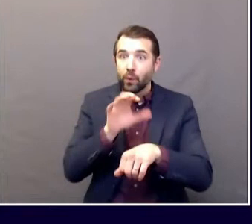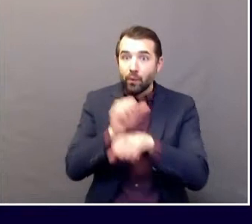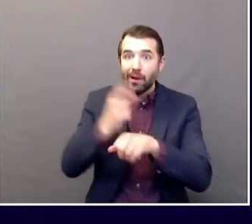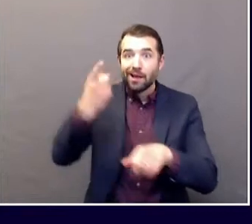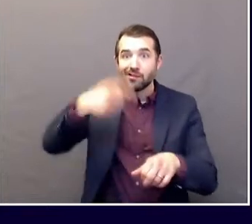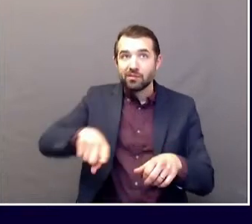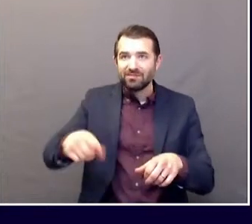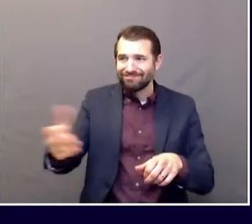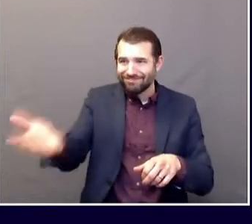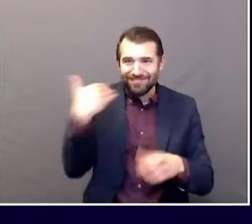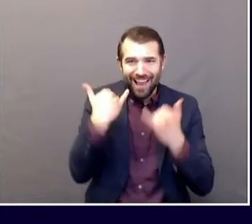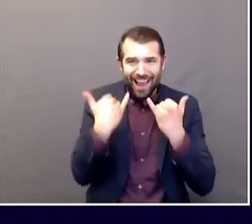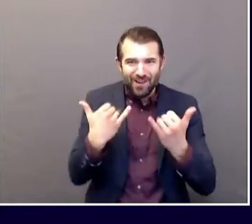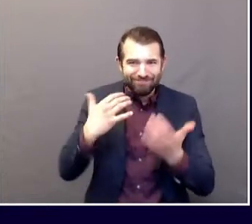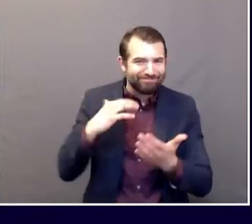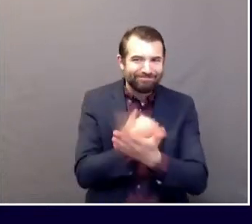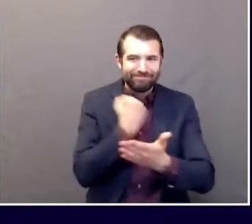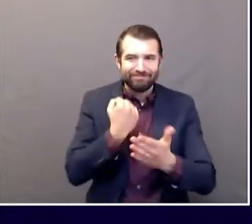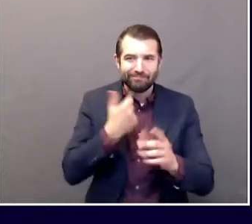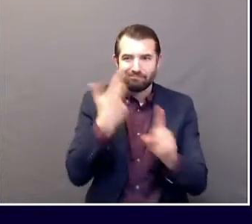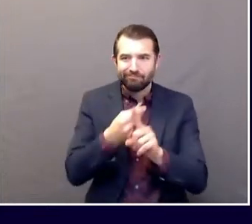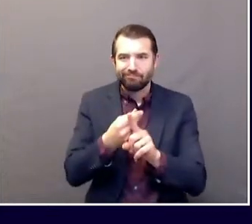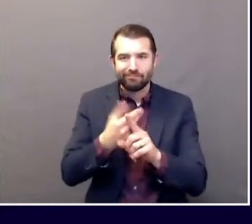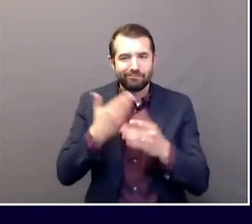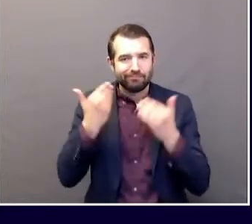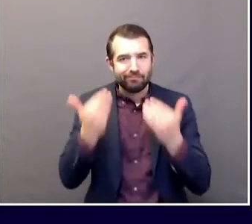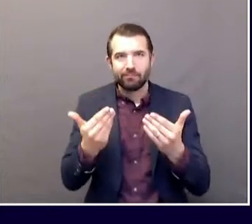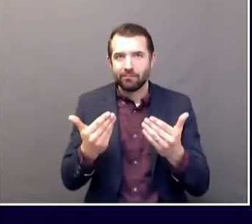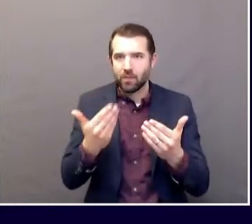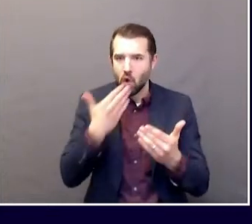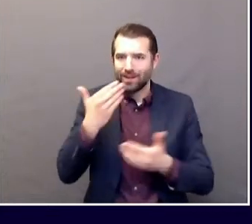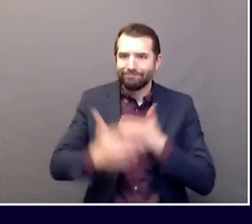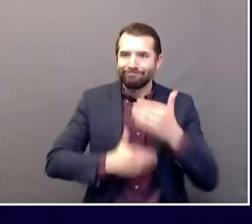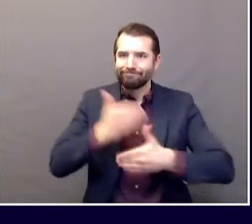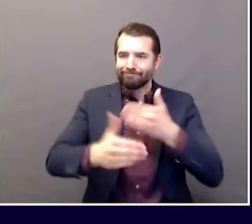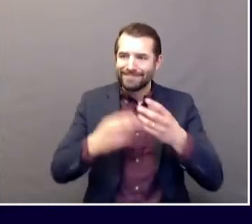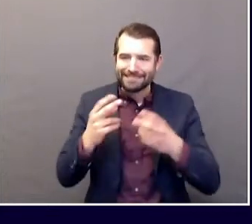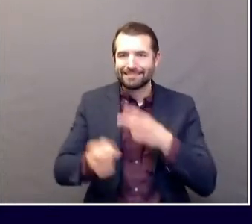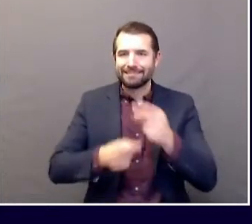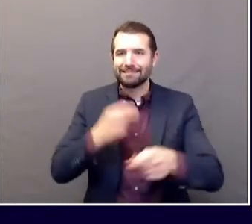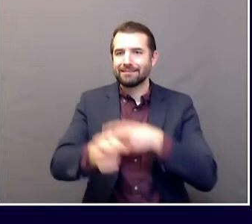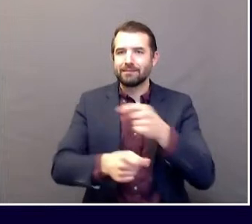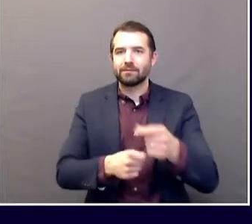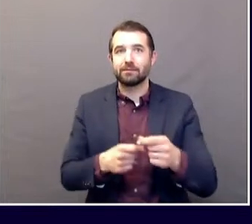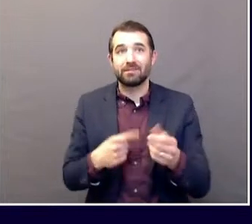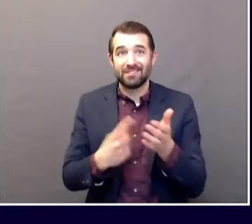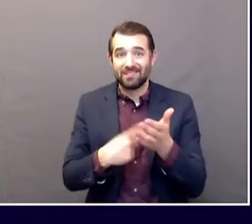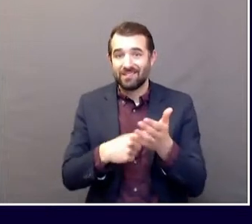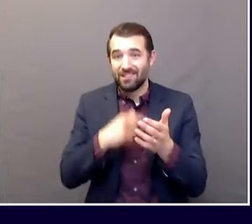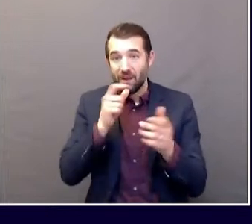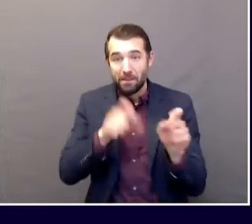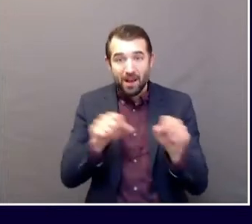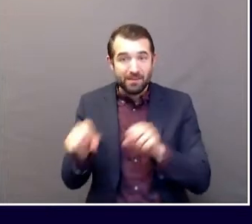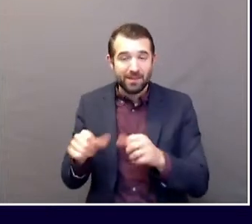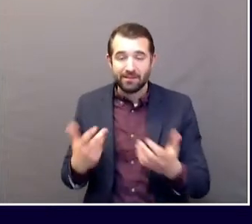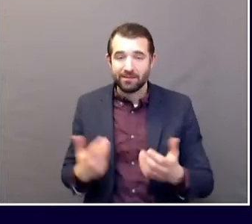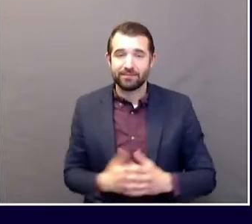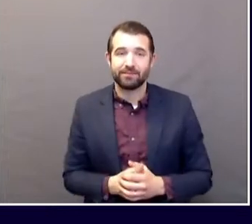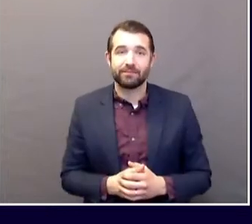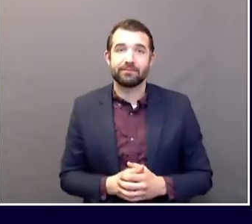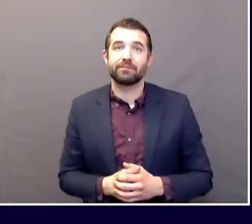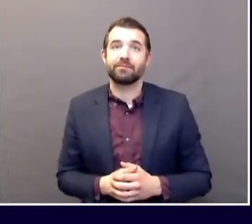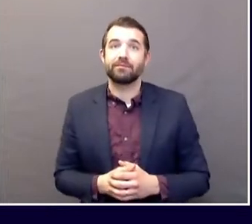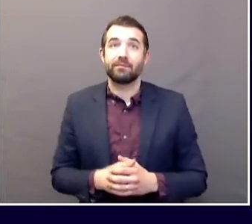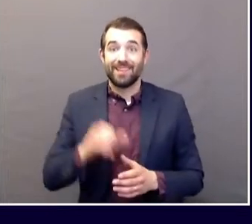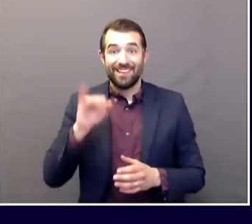place to start in the current phase in which we are in. That's not feasible, however. The policy blesses vaccinating